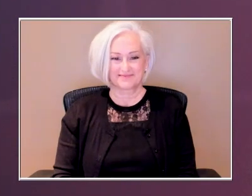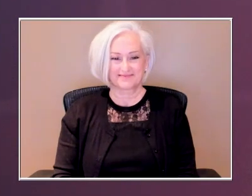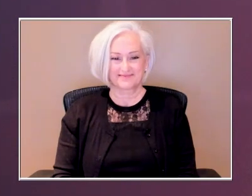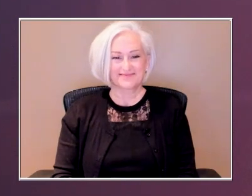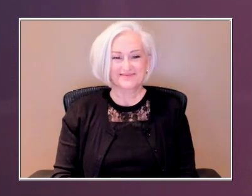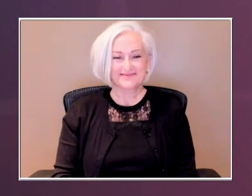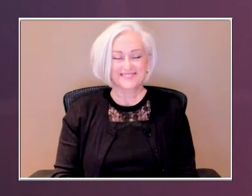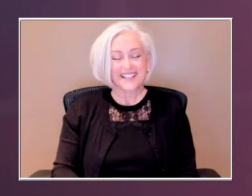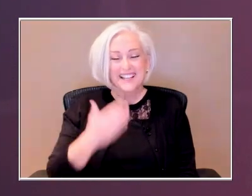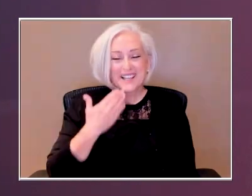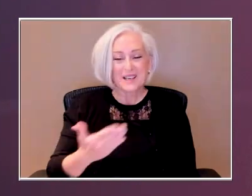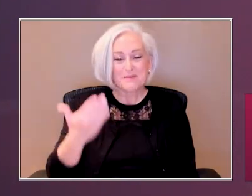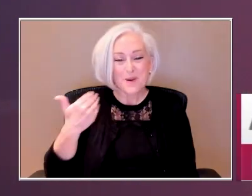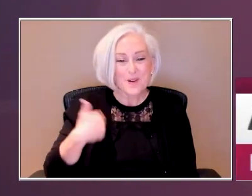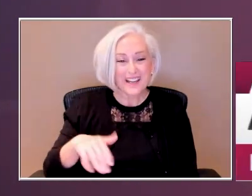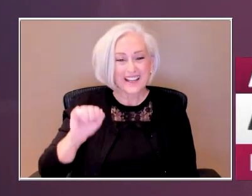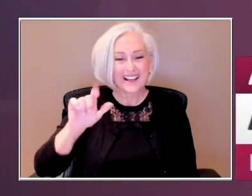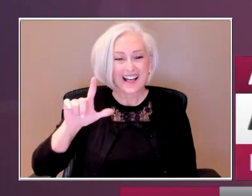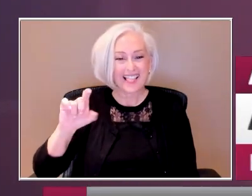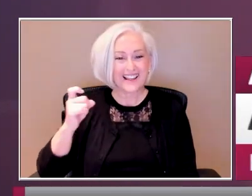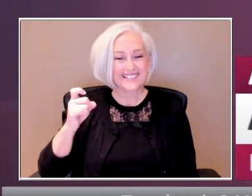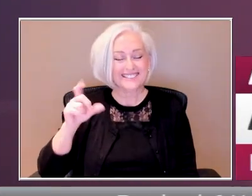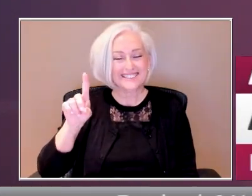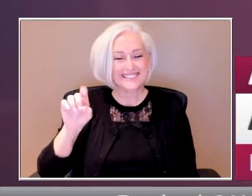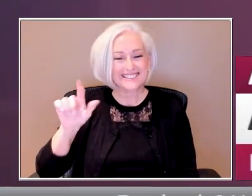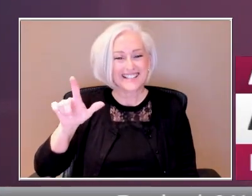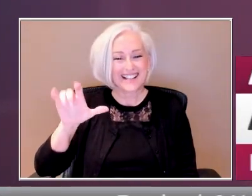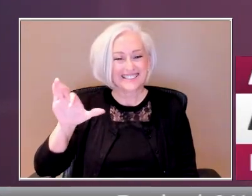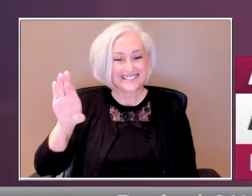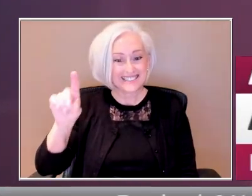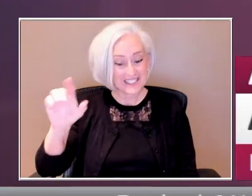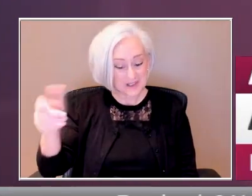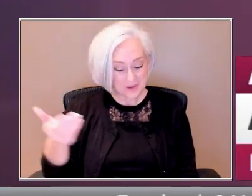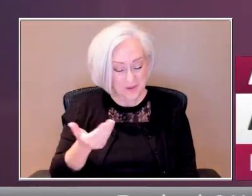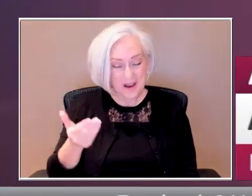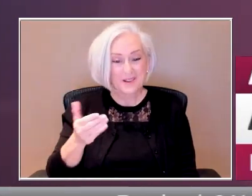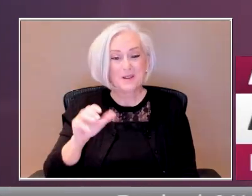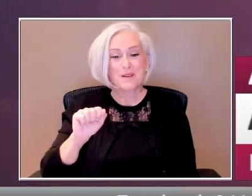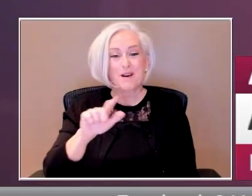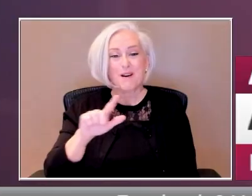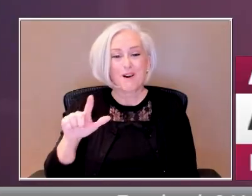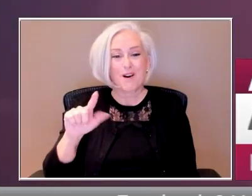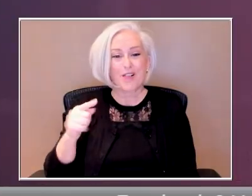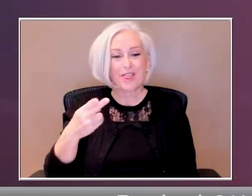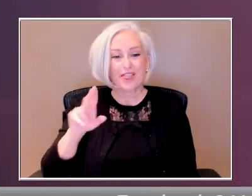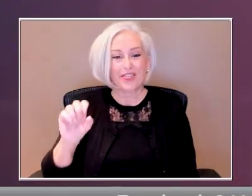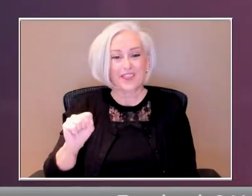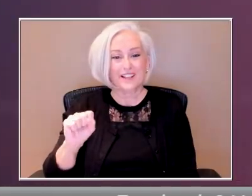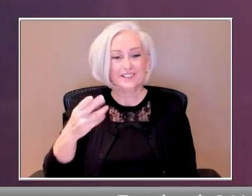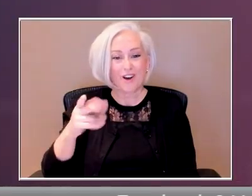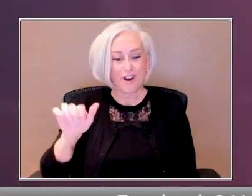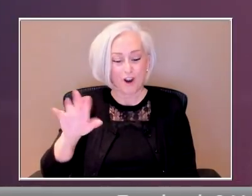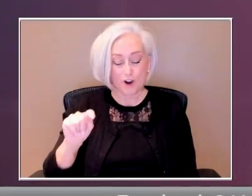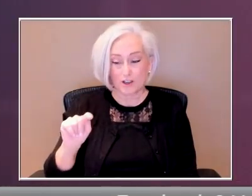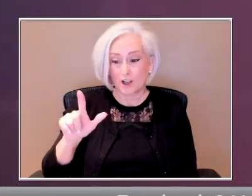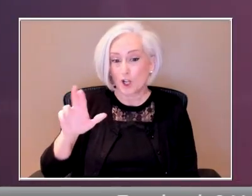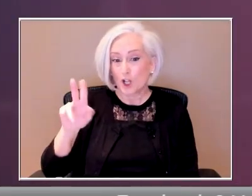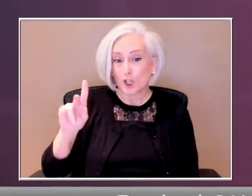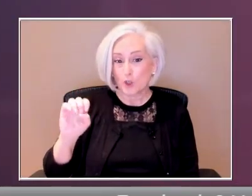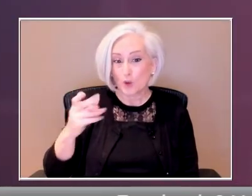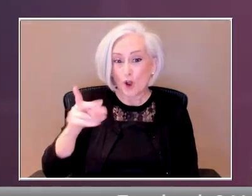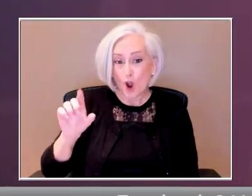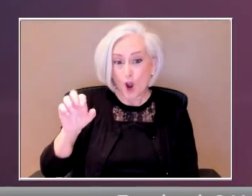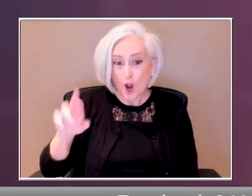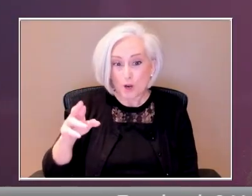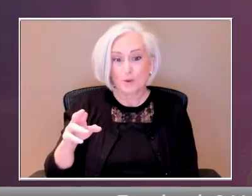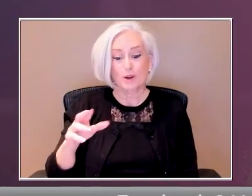Good morning, I'm Alexis Del Cid. Welcome back to All Things Heart. Luke Harbour and his mom like to say he's getting a second chance at life